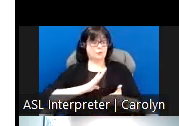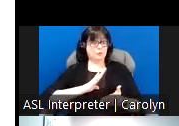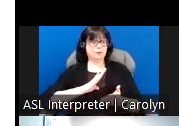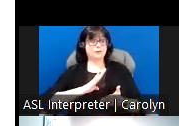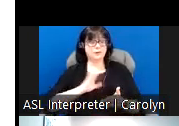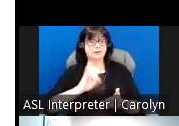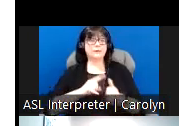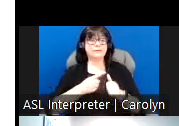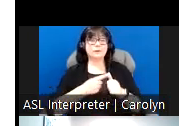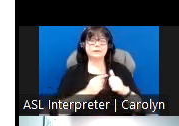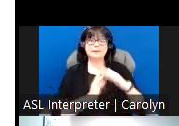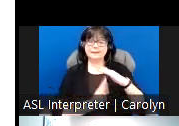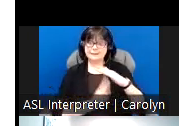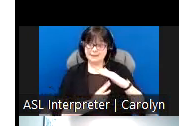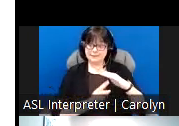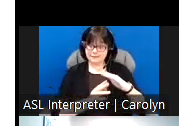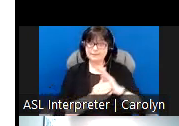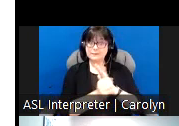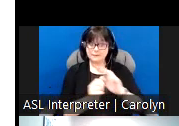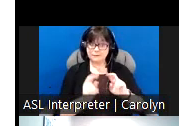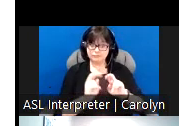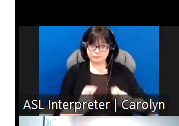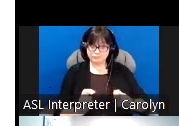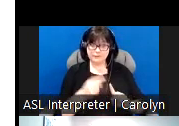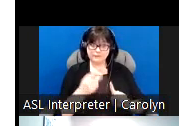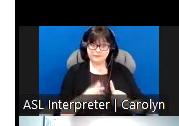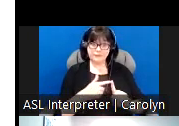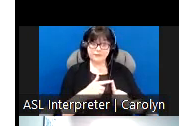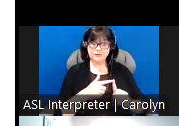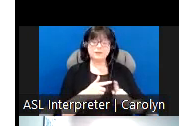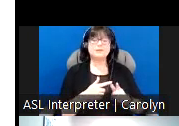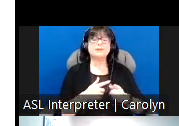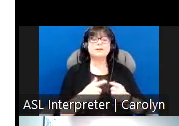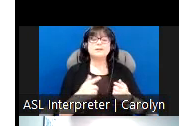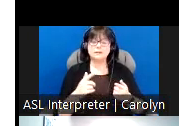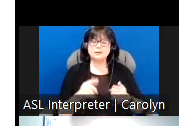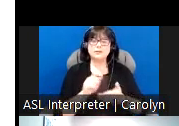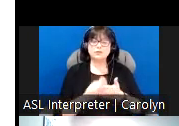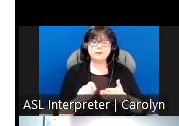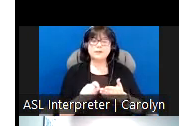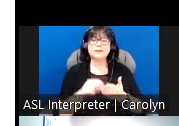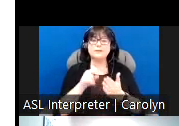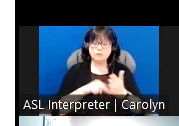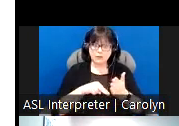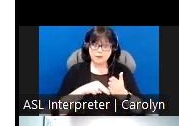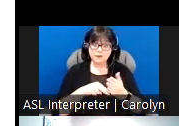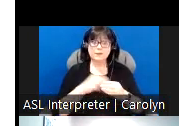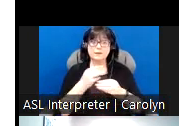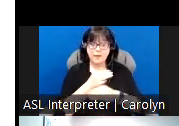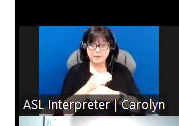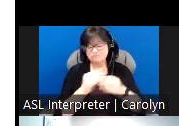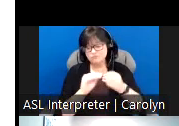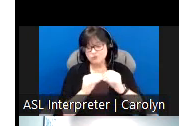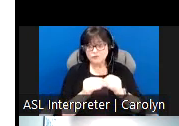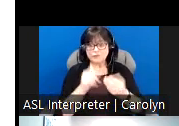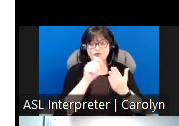is complete, the assessor will attach the checklists for reading, writing, and numeracy with the skills that are checked